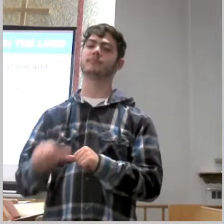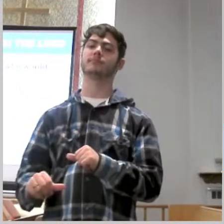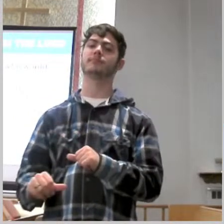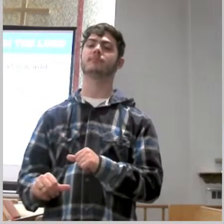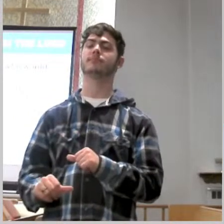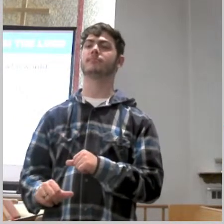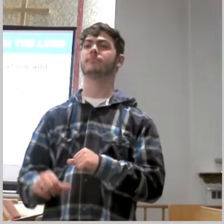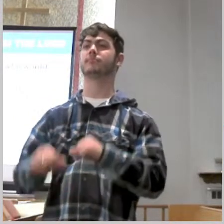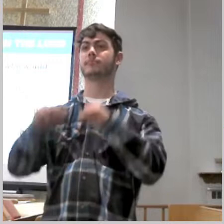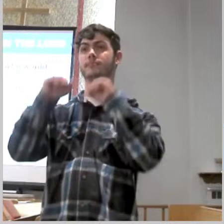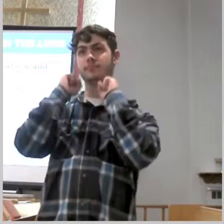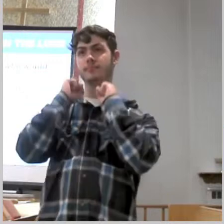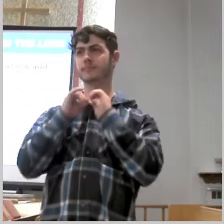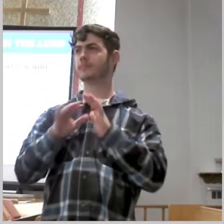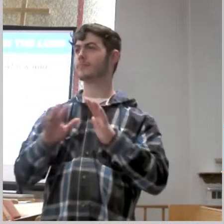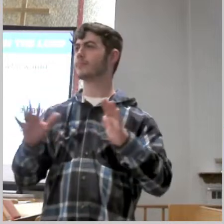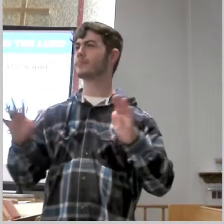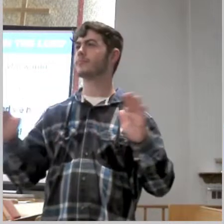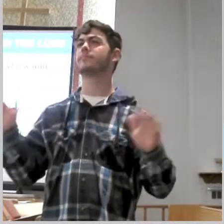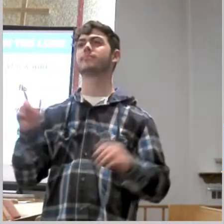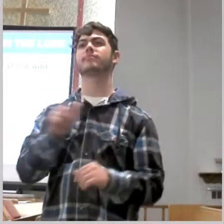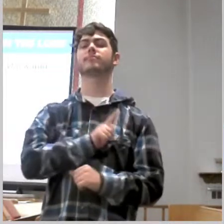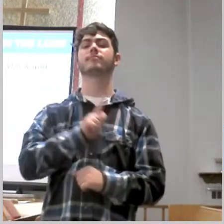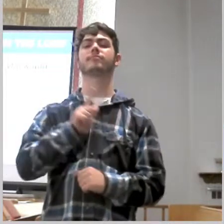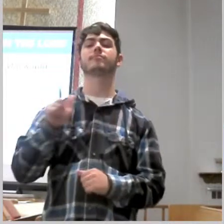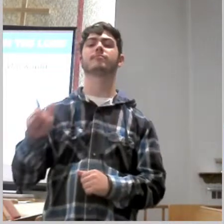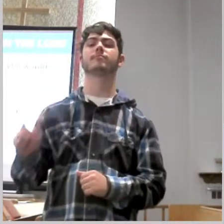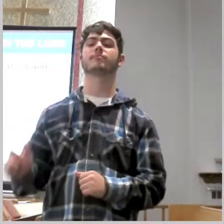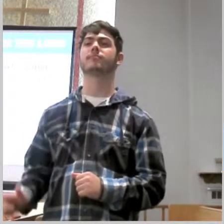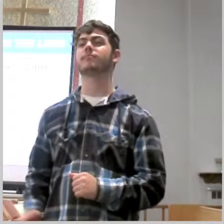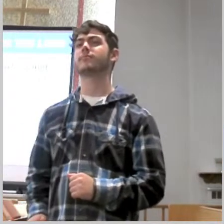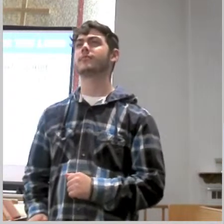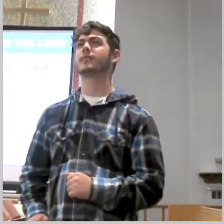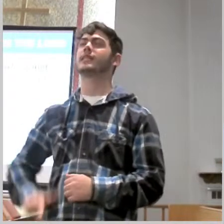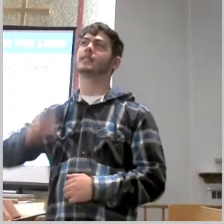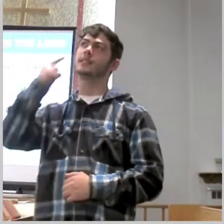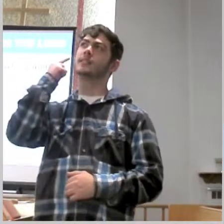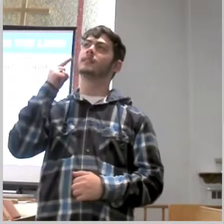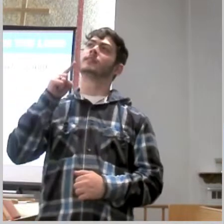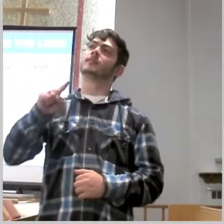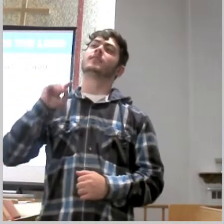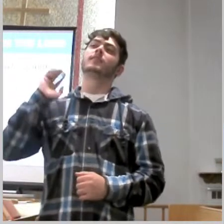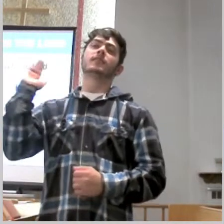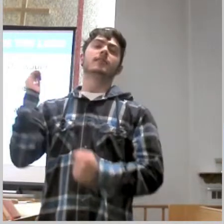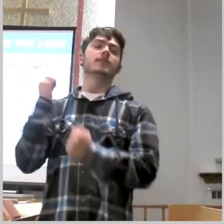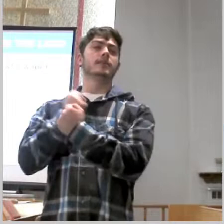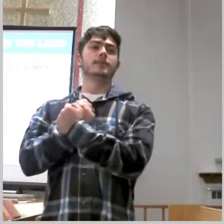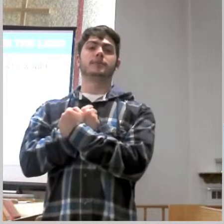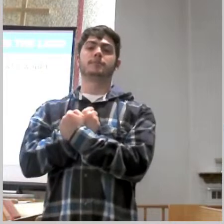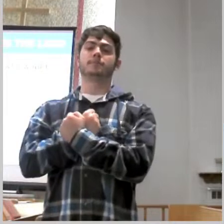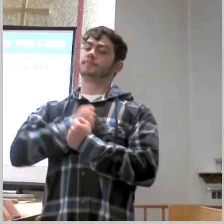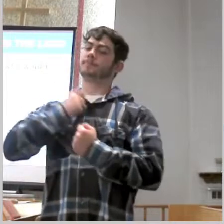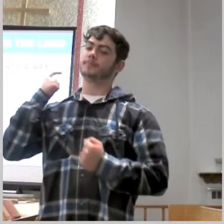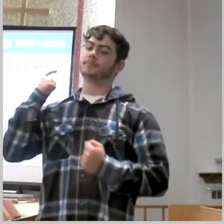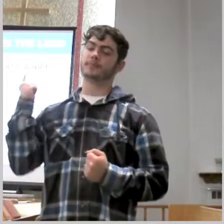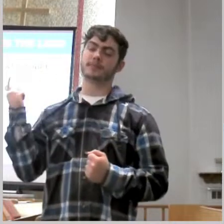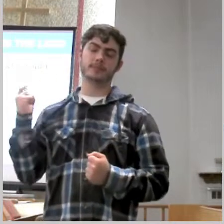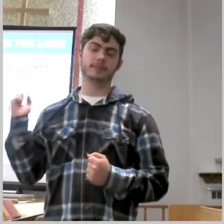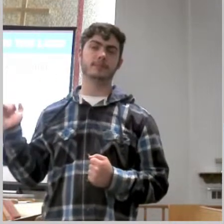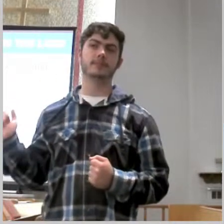us up. Blessed be the Lord for